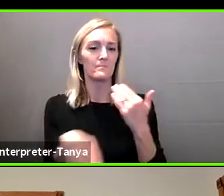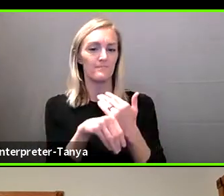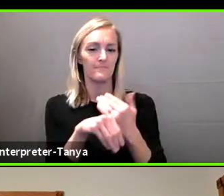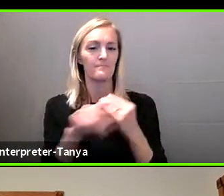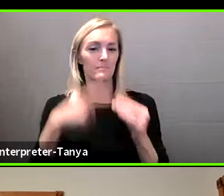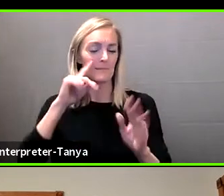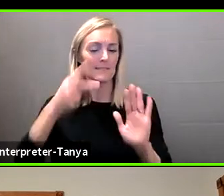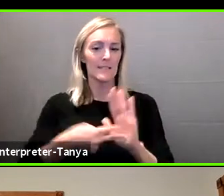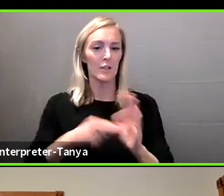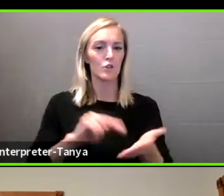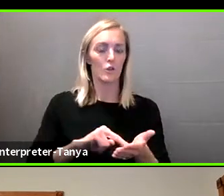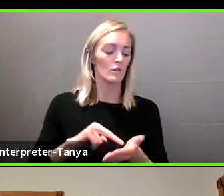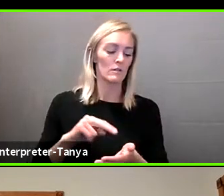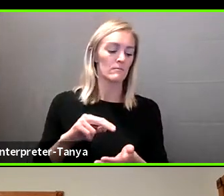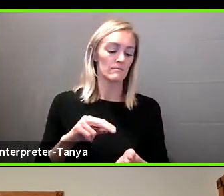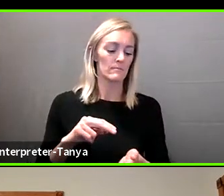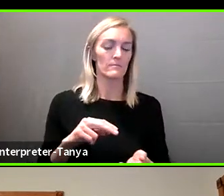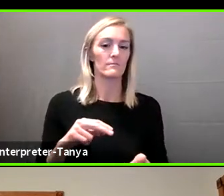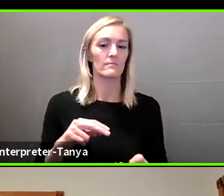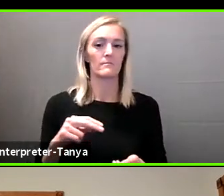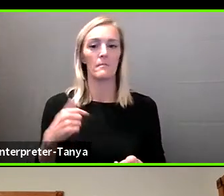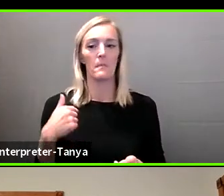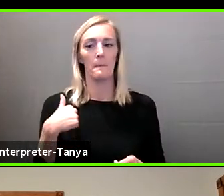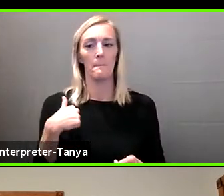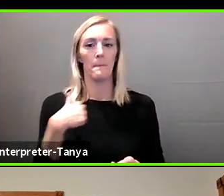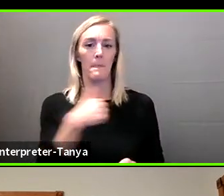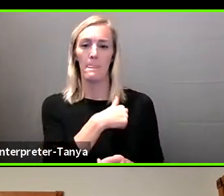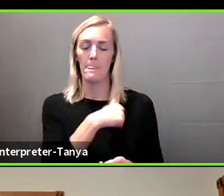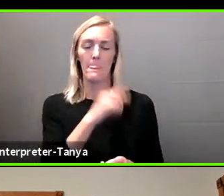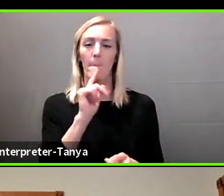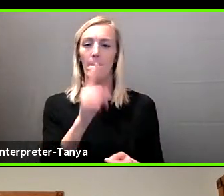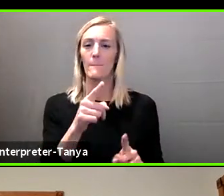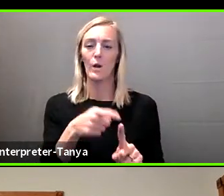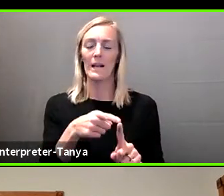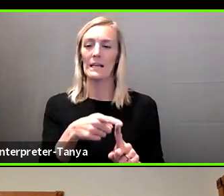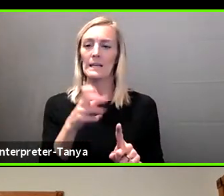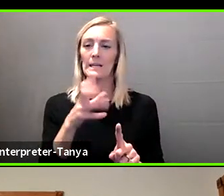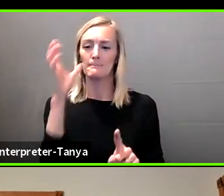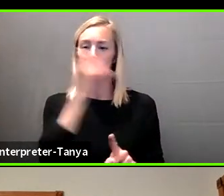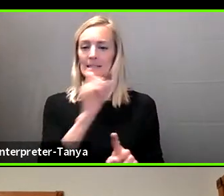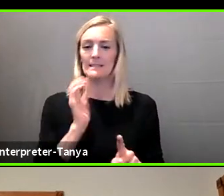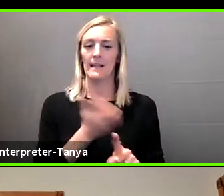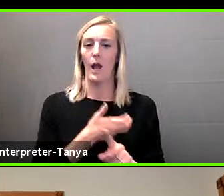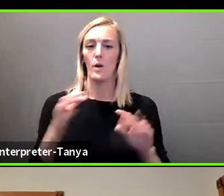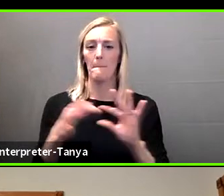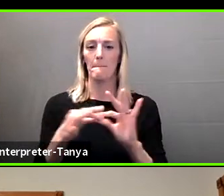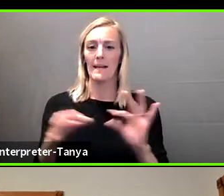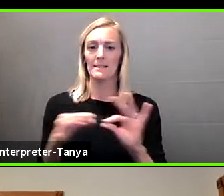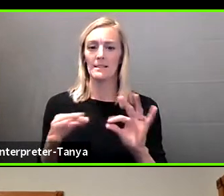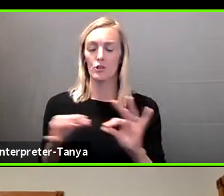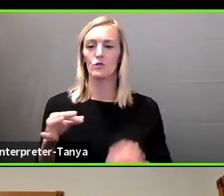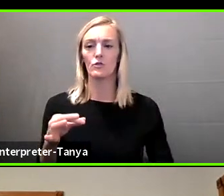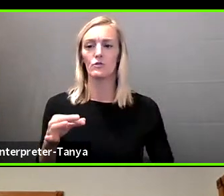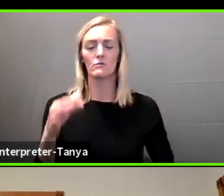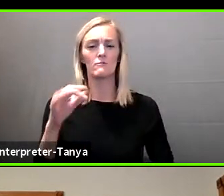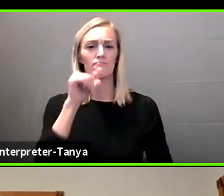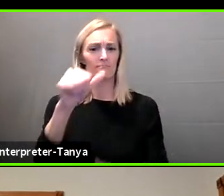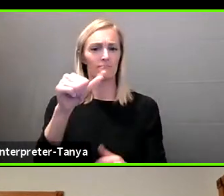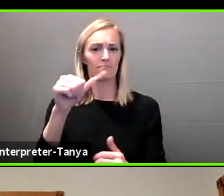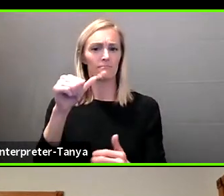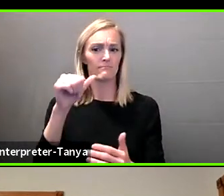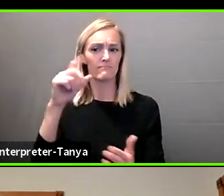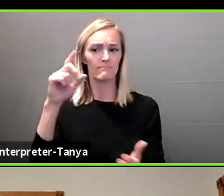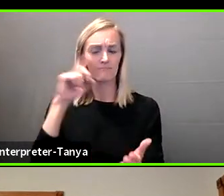I think we are missing the mark on our messaging and not acknowledging why people are looking at social